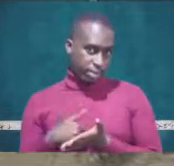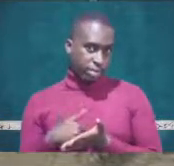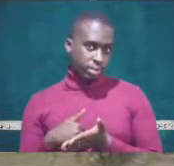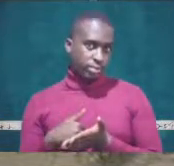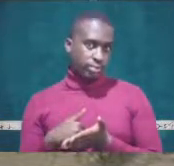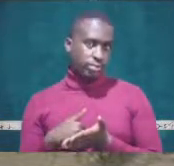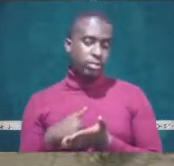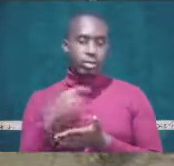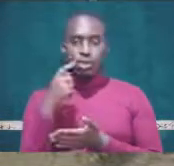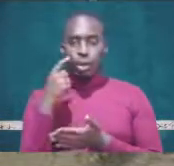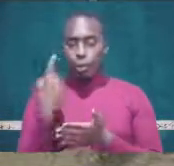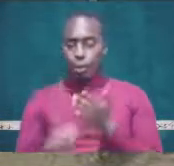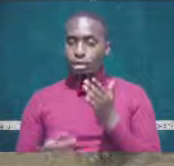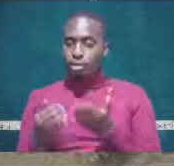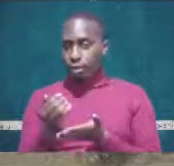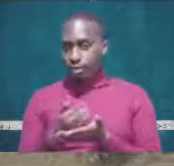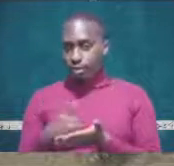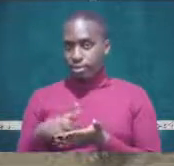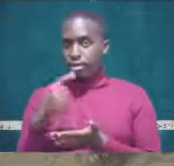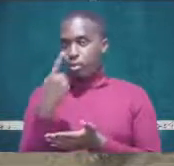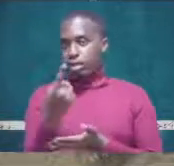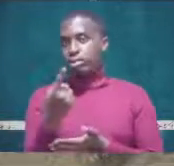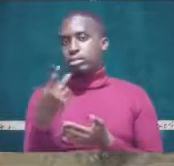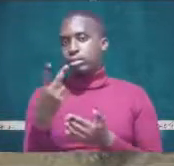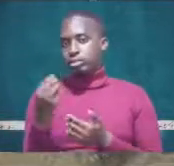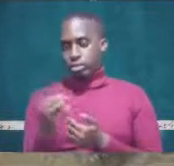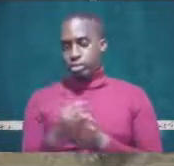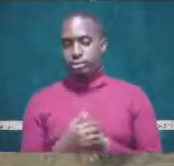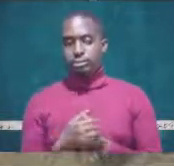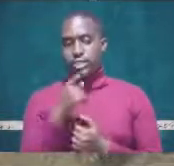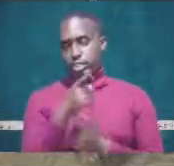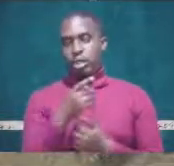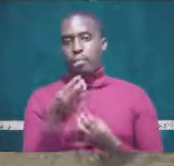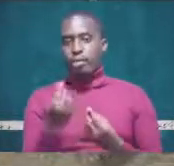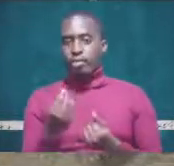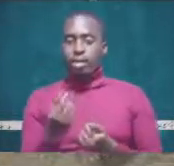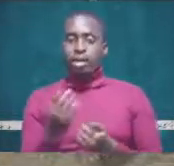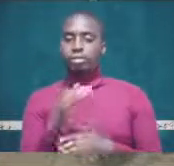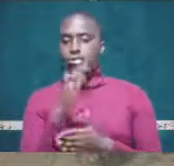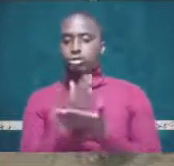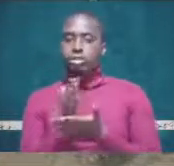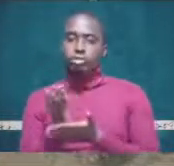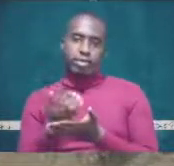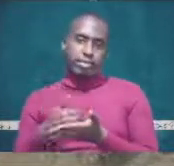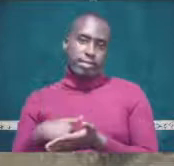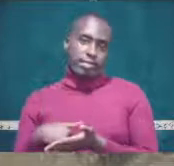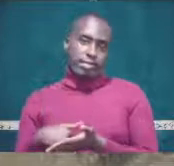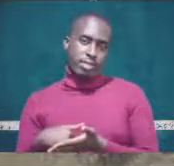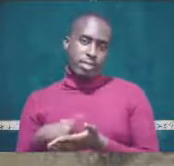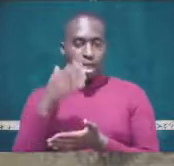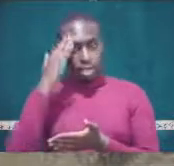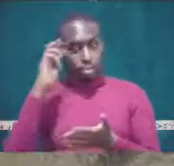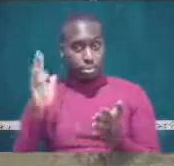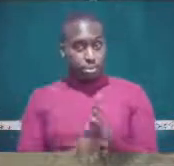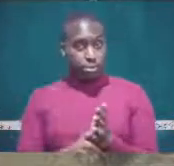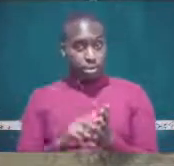is, what was saved is 120. This is the amount of money that was saved. And to prove